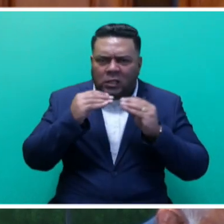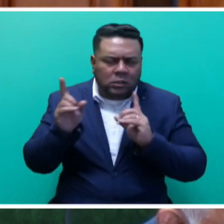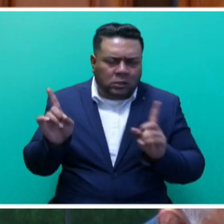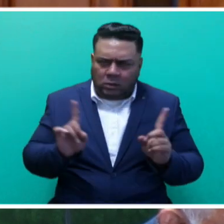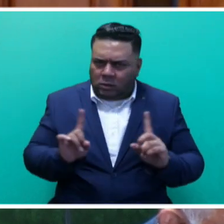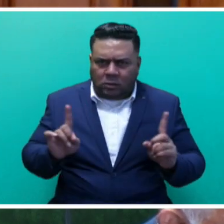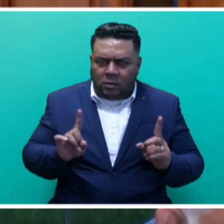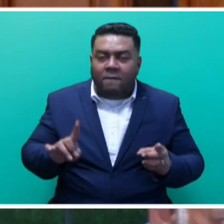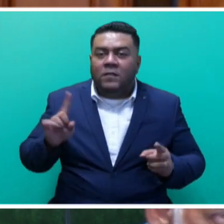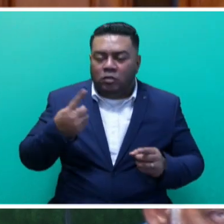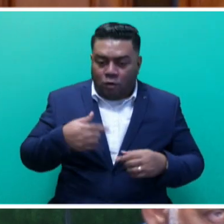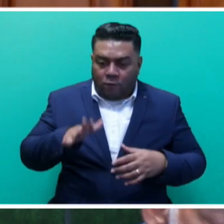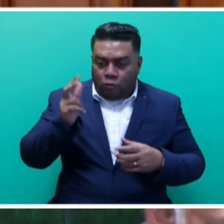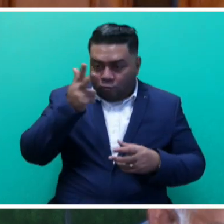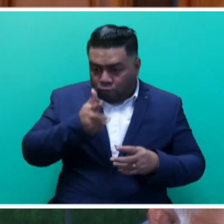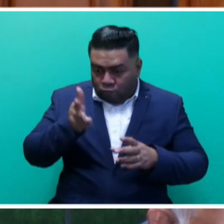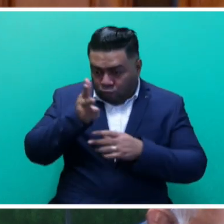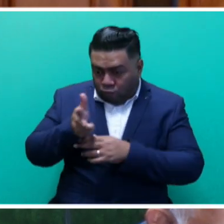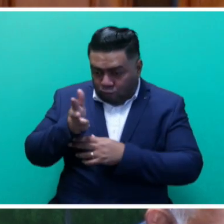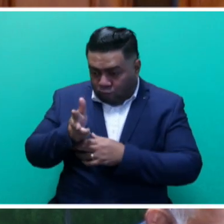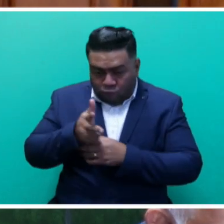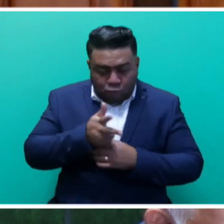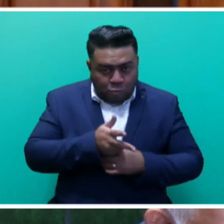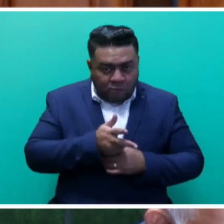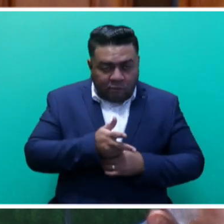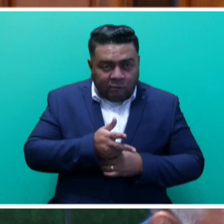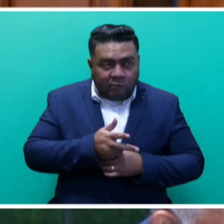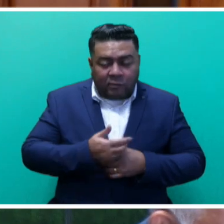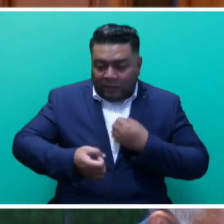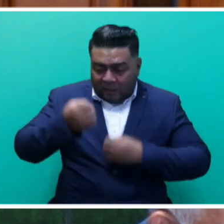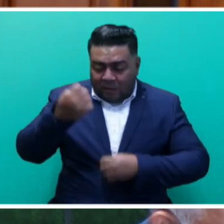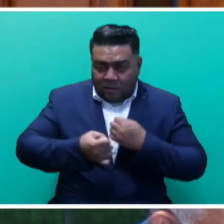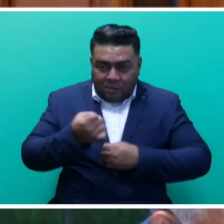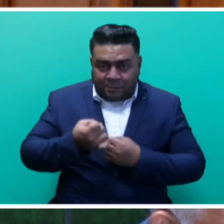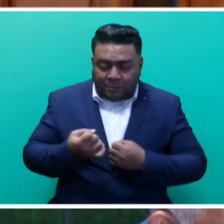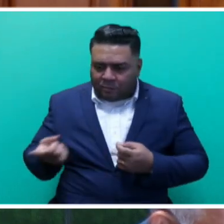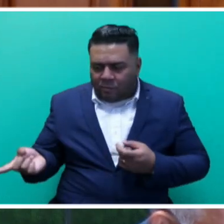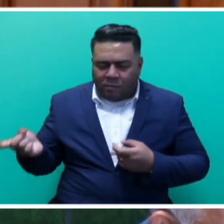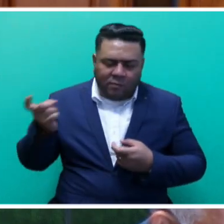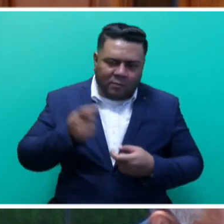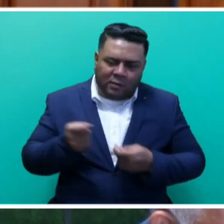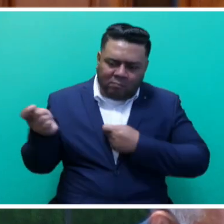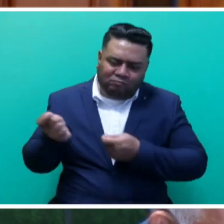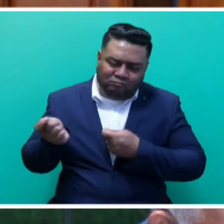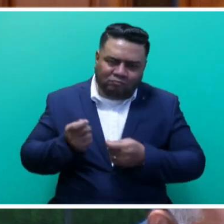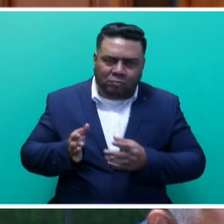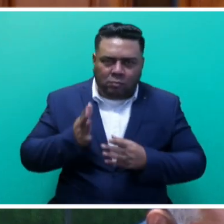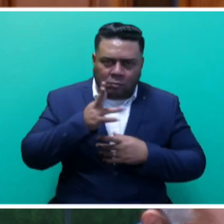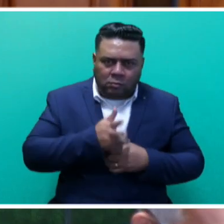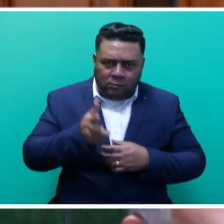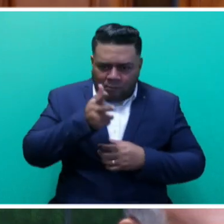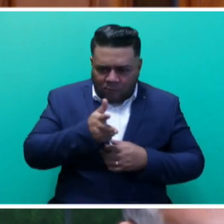have to do the scoping, where engineers have to